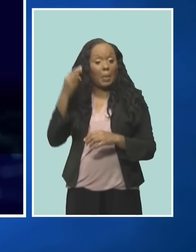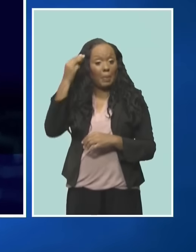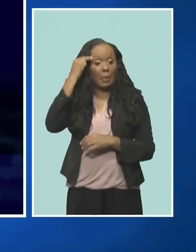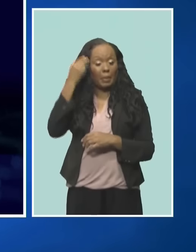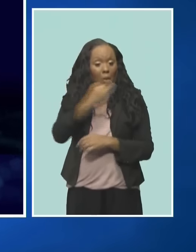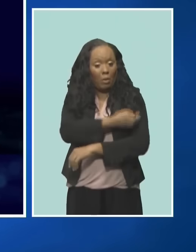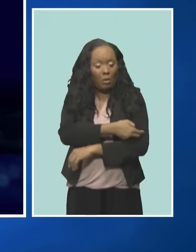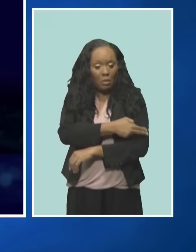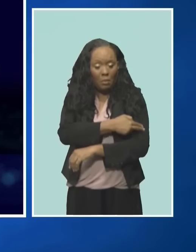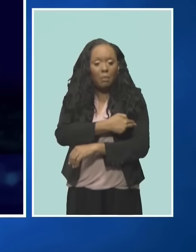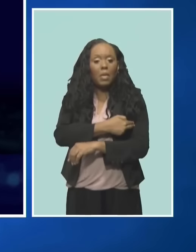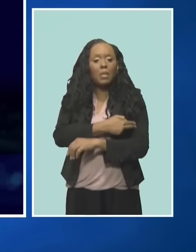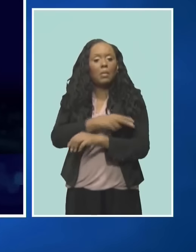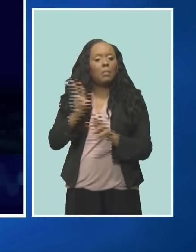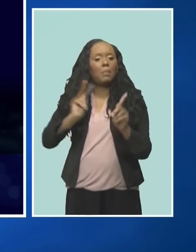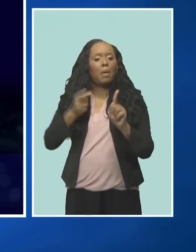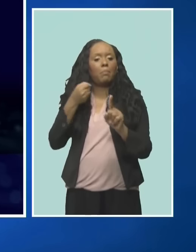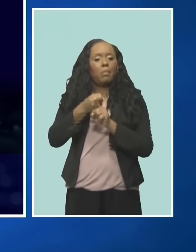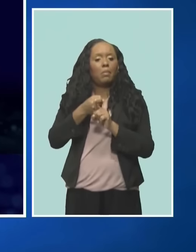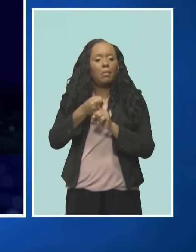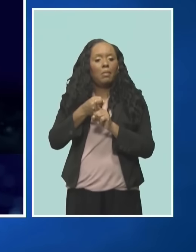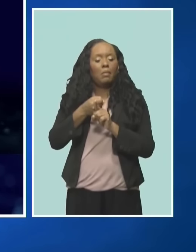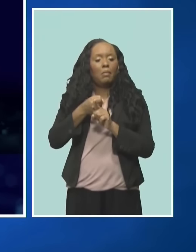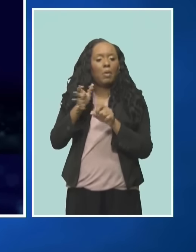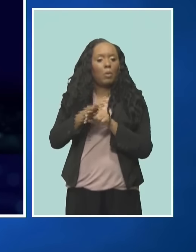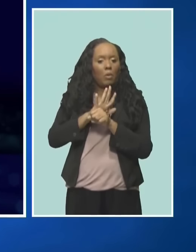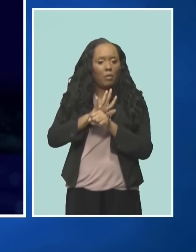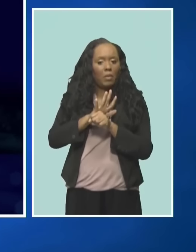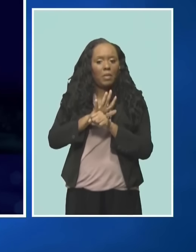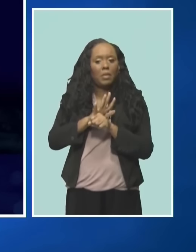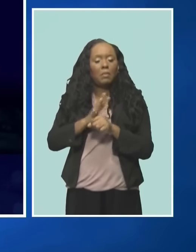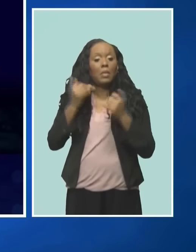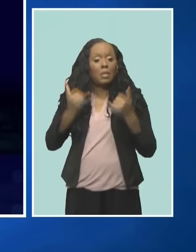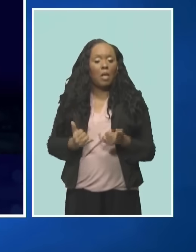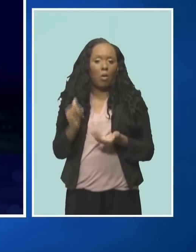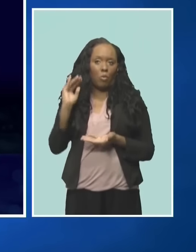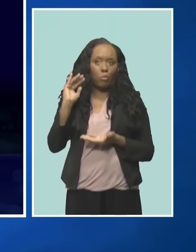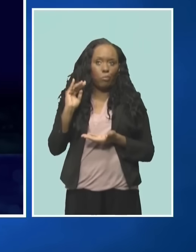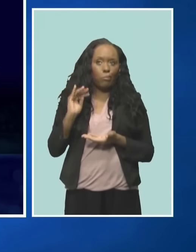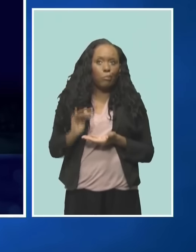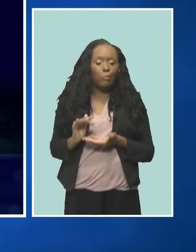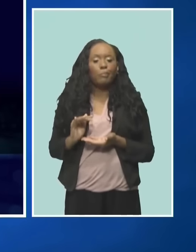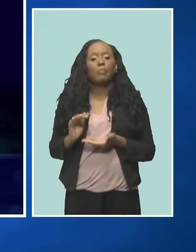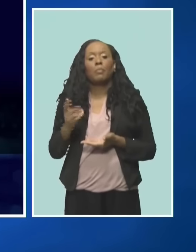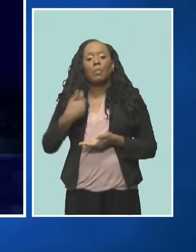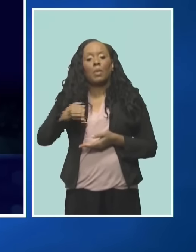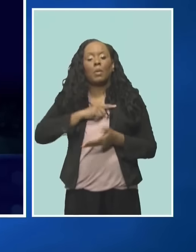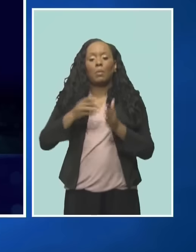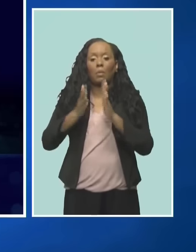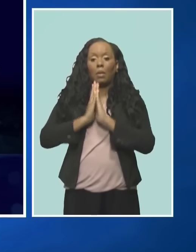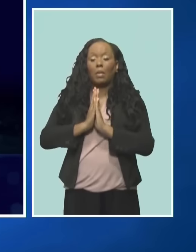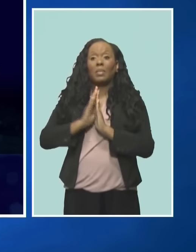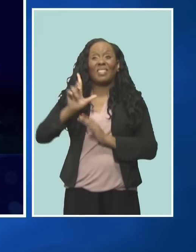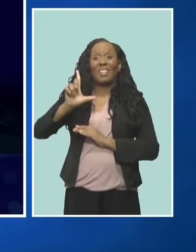we will continue to monitor the situation. We have asked the laboratory to give us